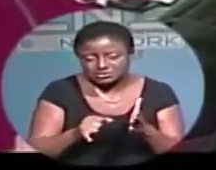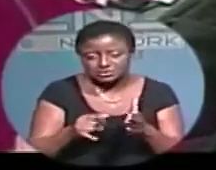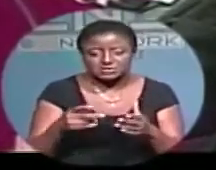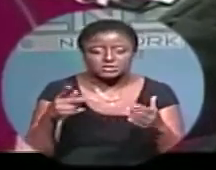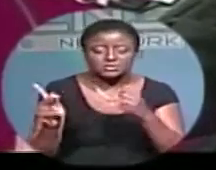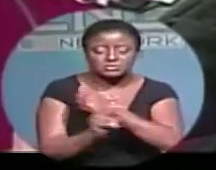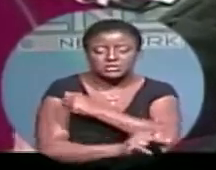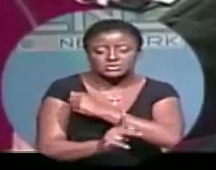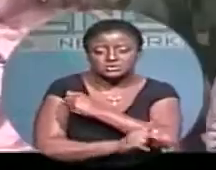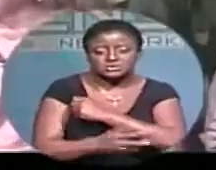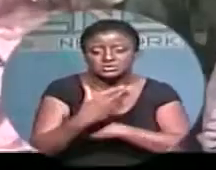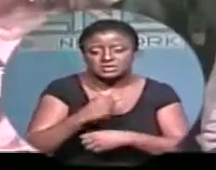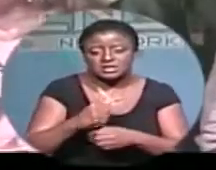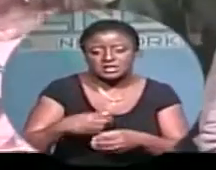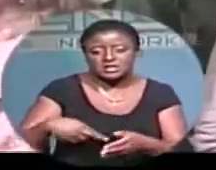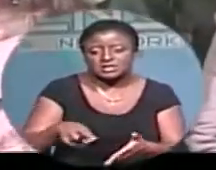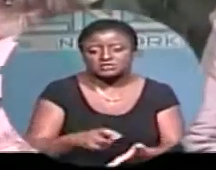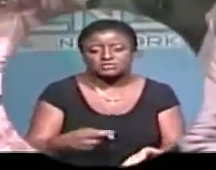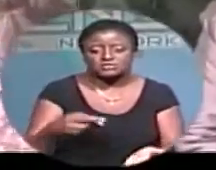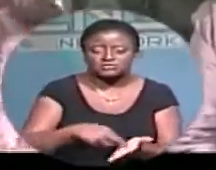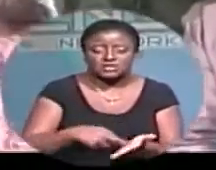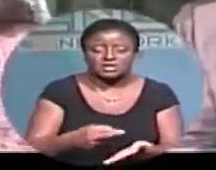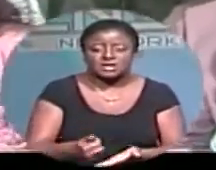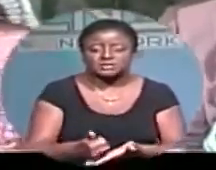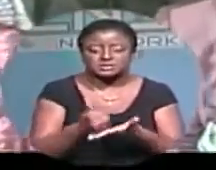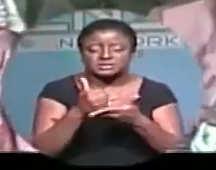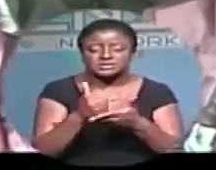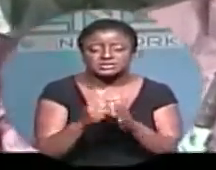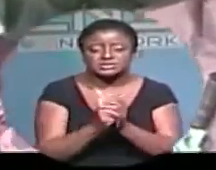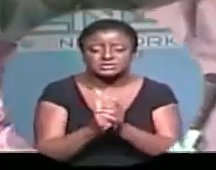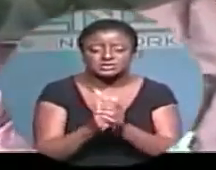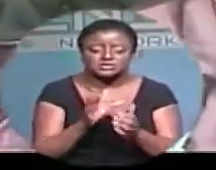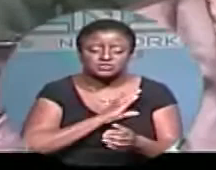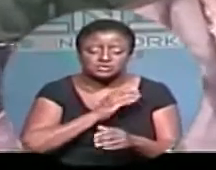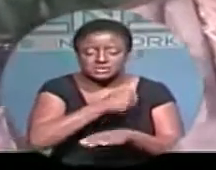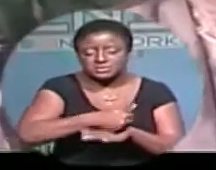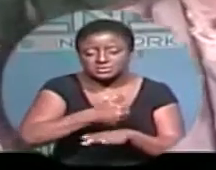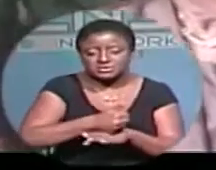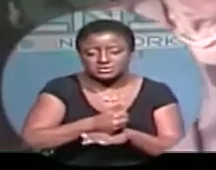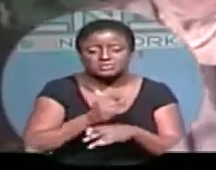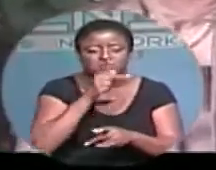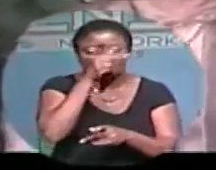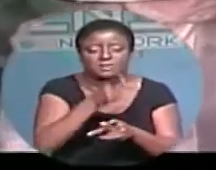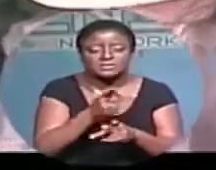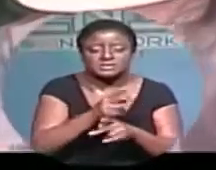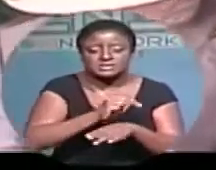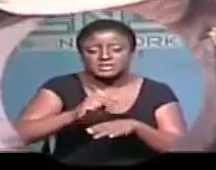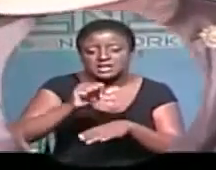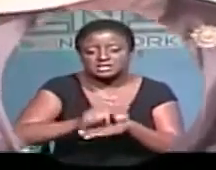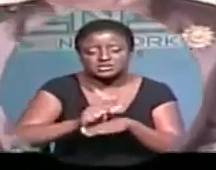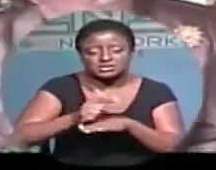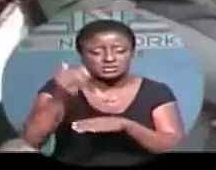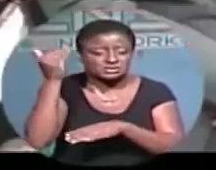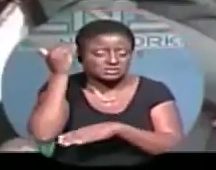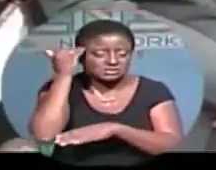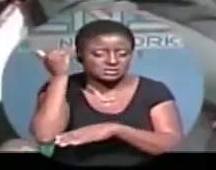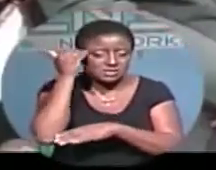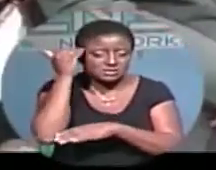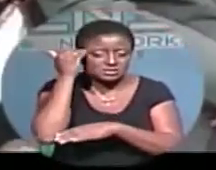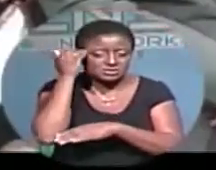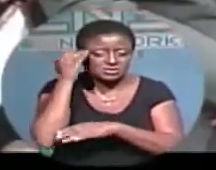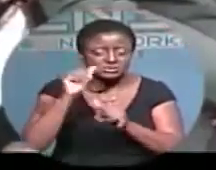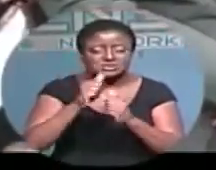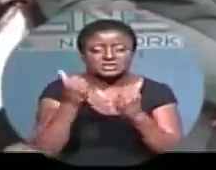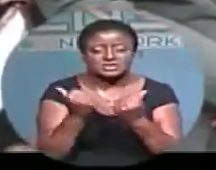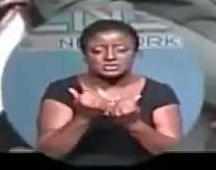and rehabilitation. The Christie administration also promises a national intelligence agency to address major crime